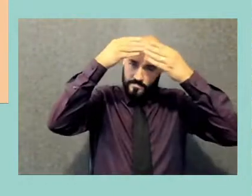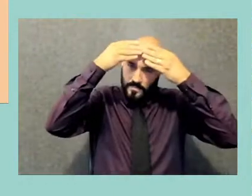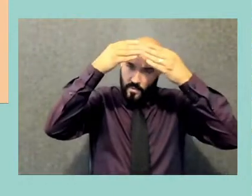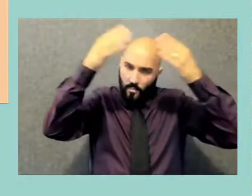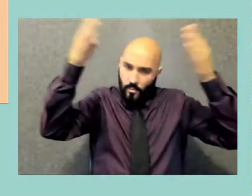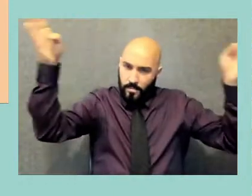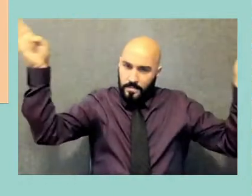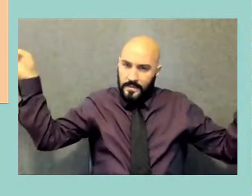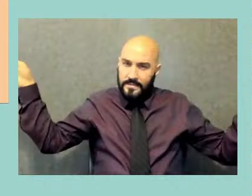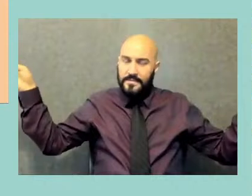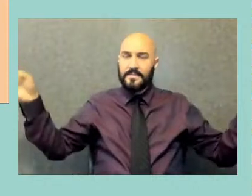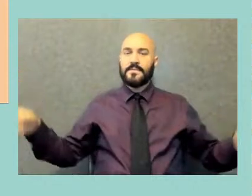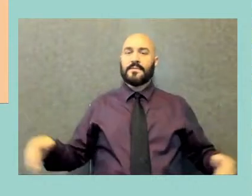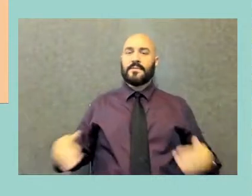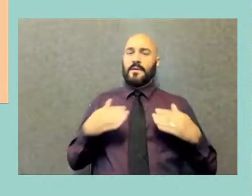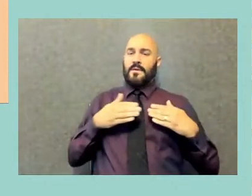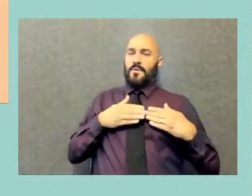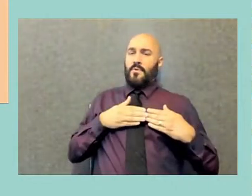opening. We are